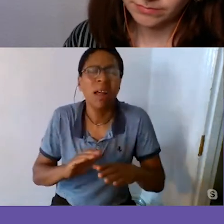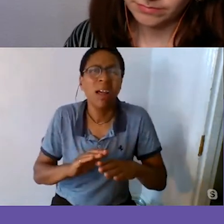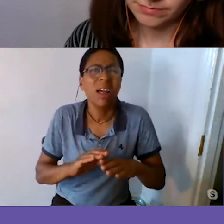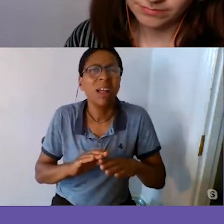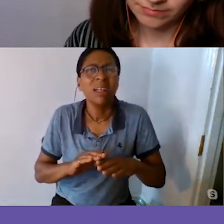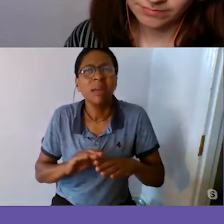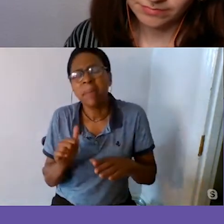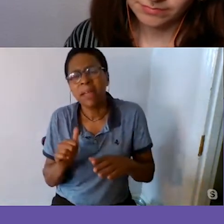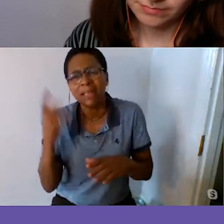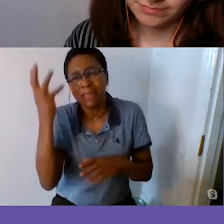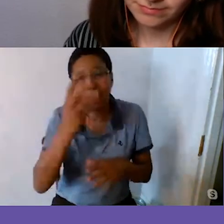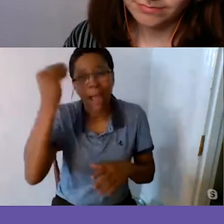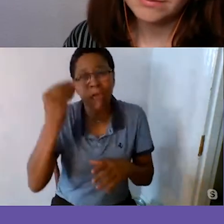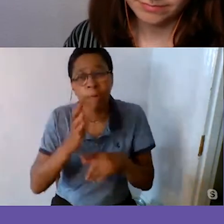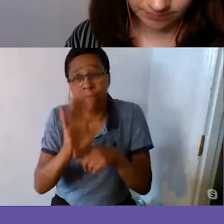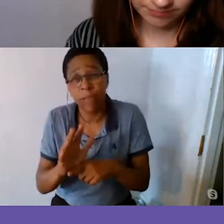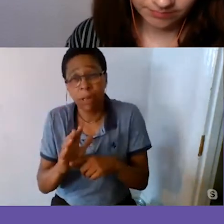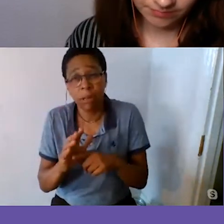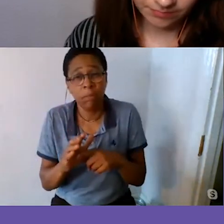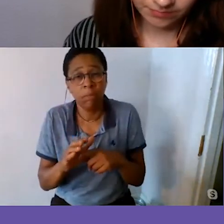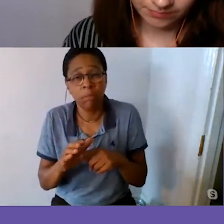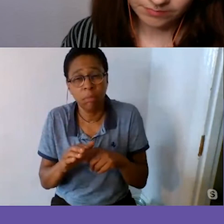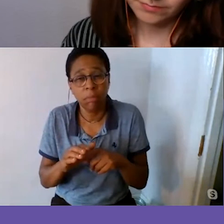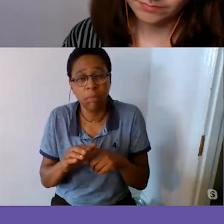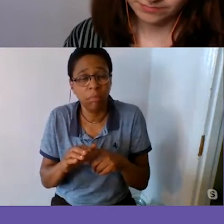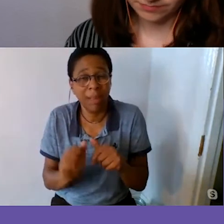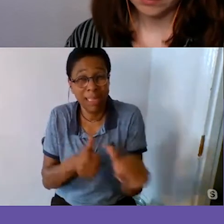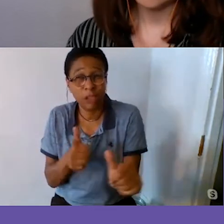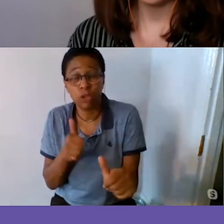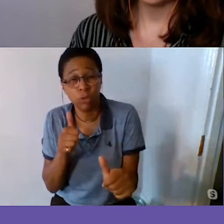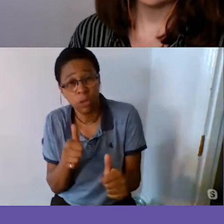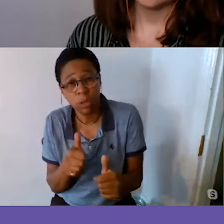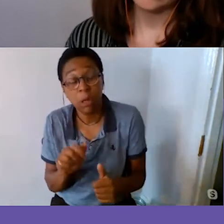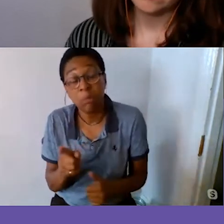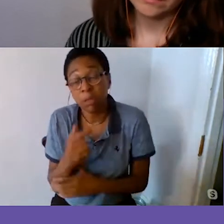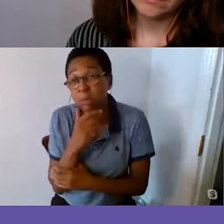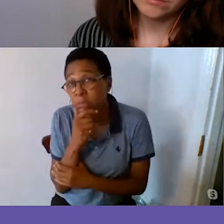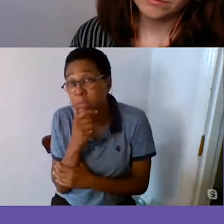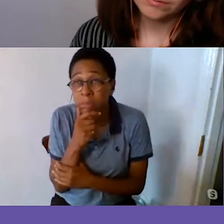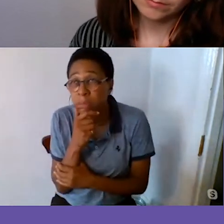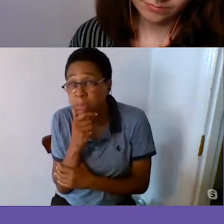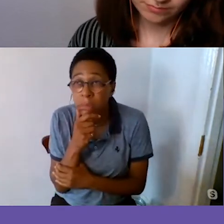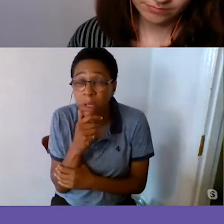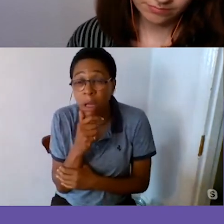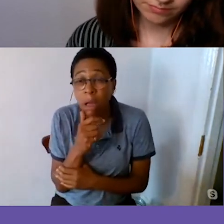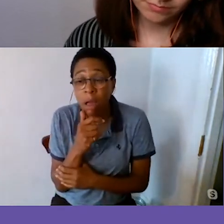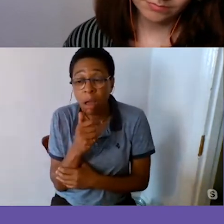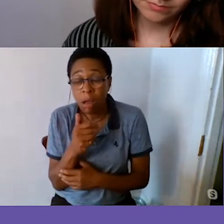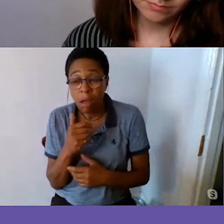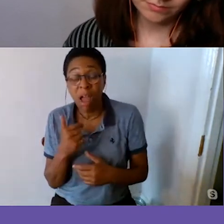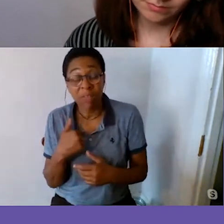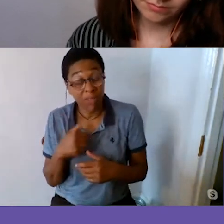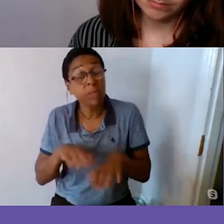institutions like the Arab Film Media Institute and things like that. But I guess for what I do there's not really, but there is a